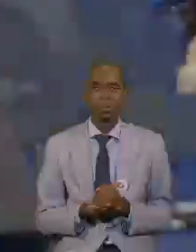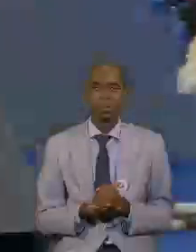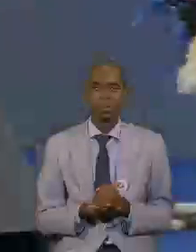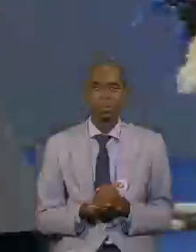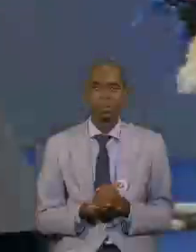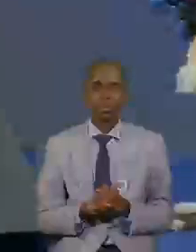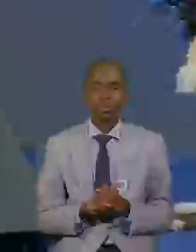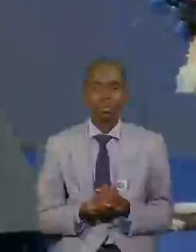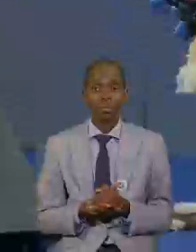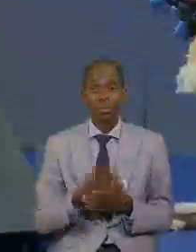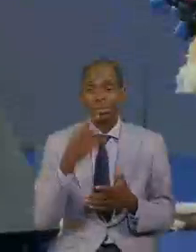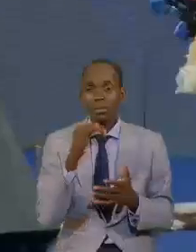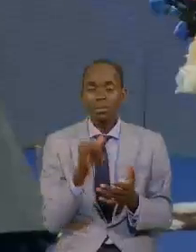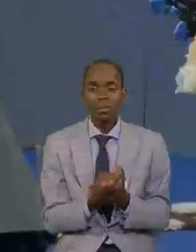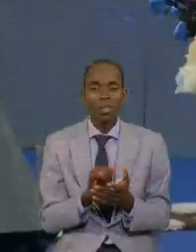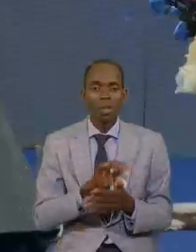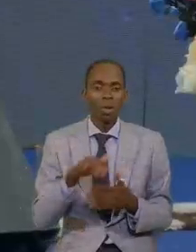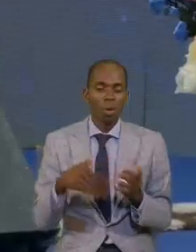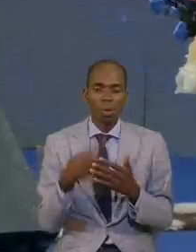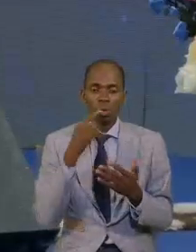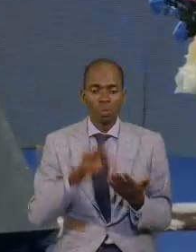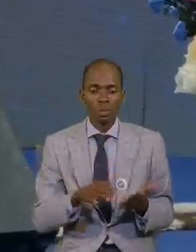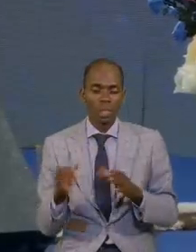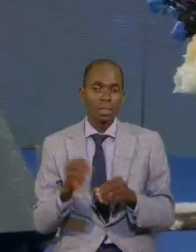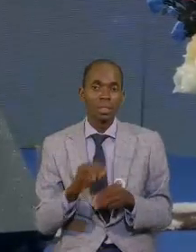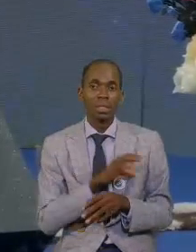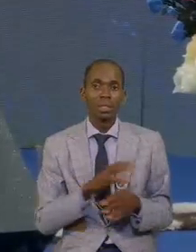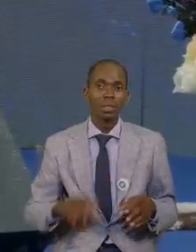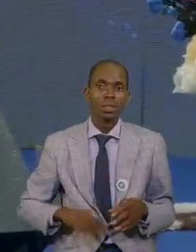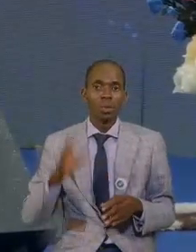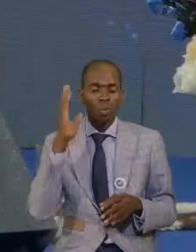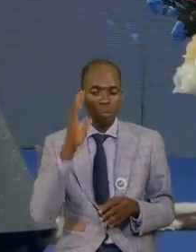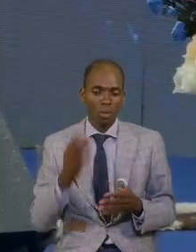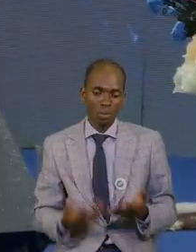He said, those who died in Christ, they rise first.